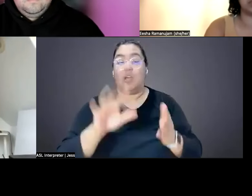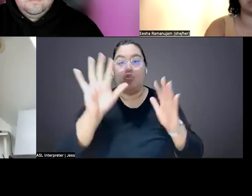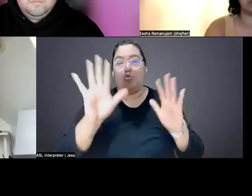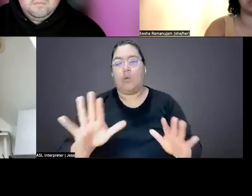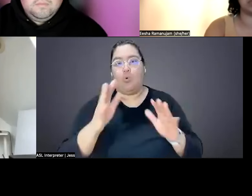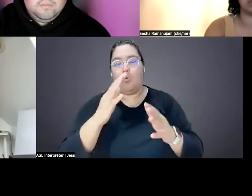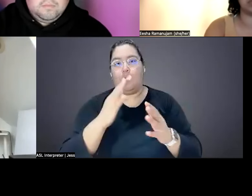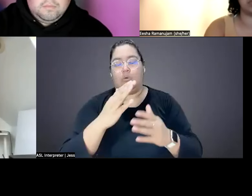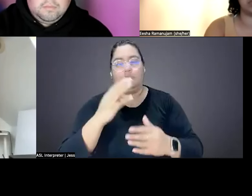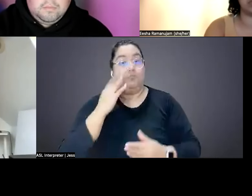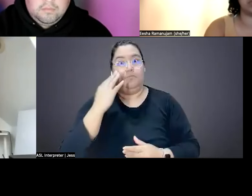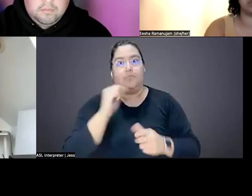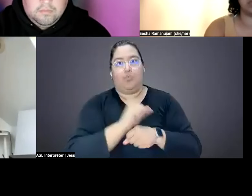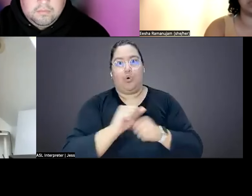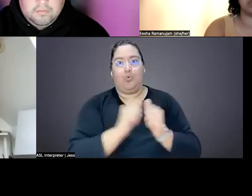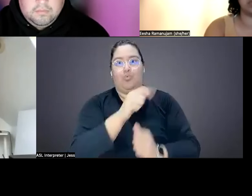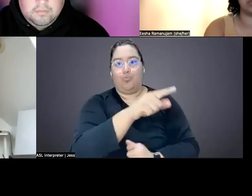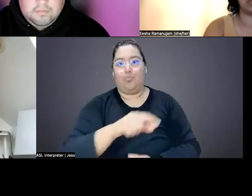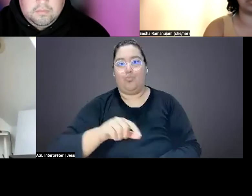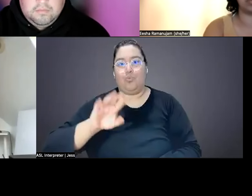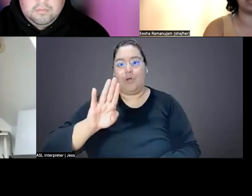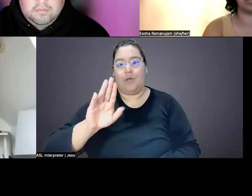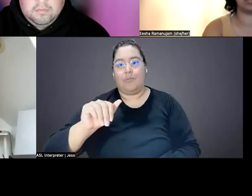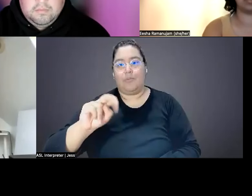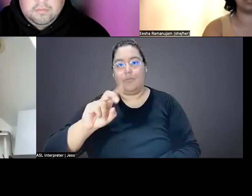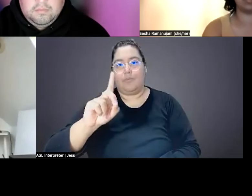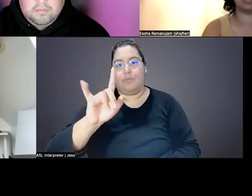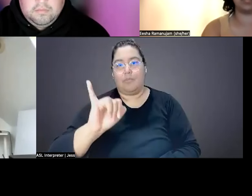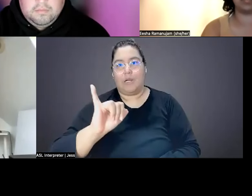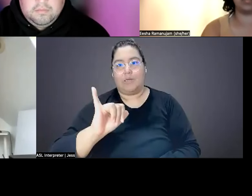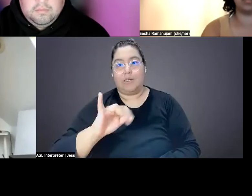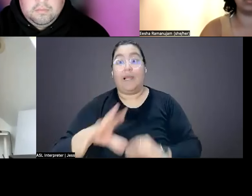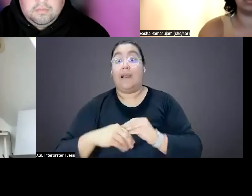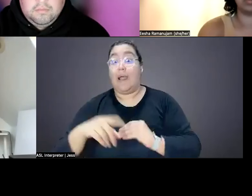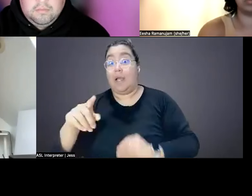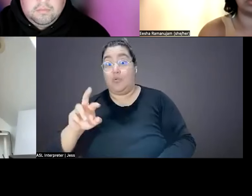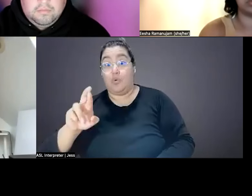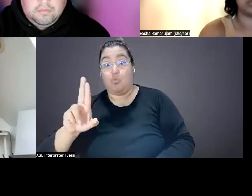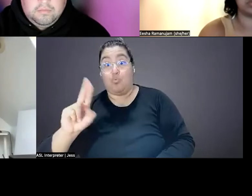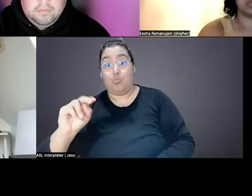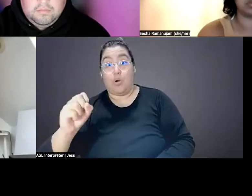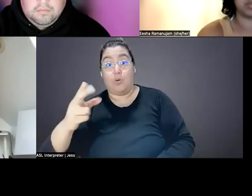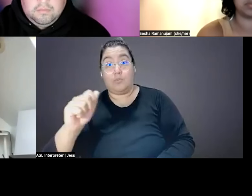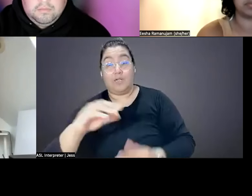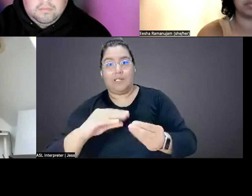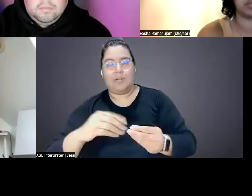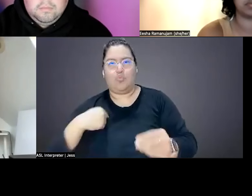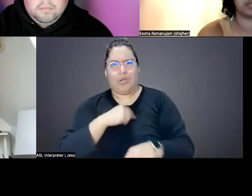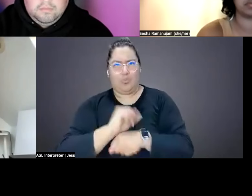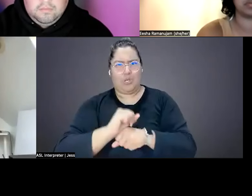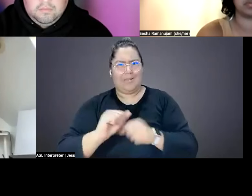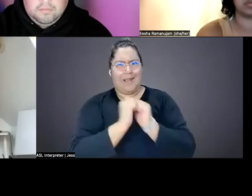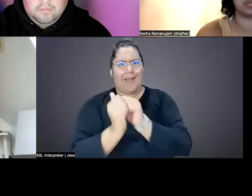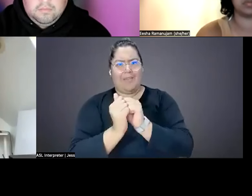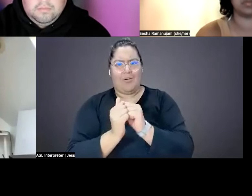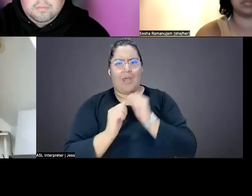this case, and just kind of like piggyback off what Ramsha said around like working together. I think Brandy, you also were talking about like